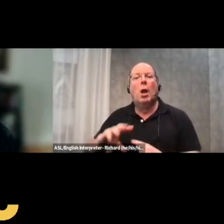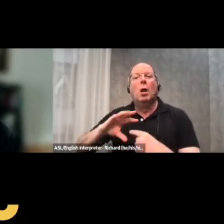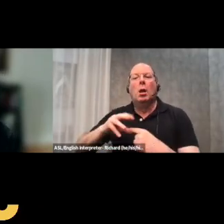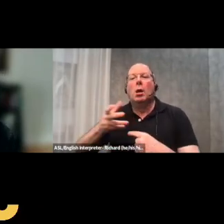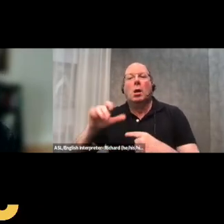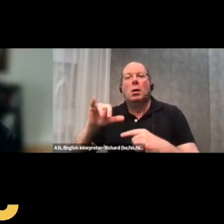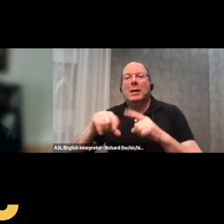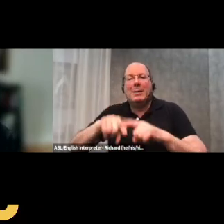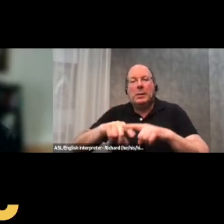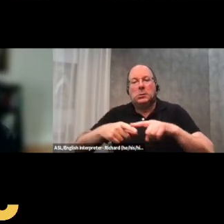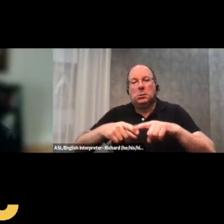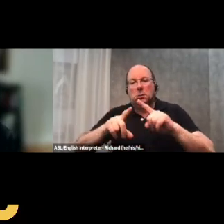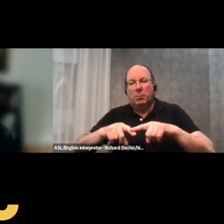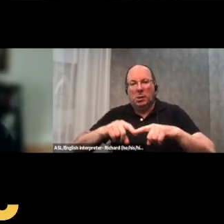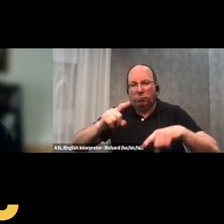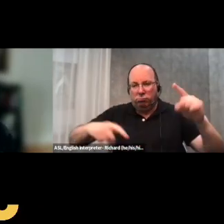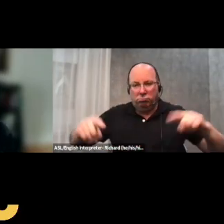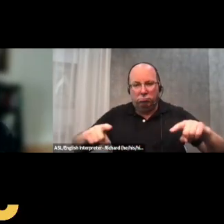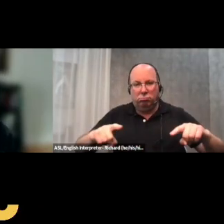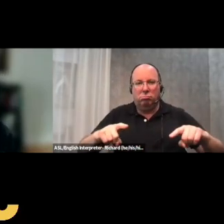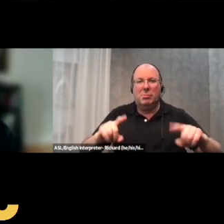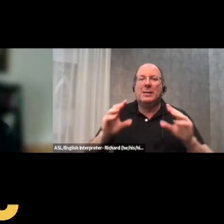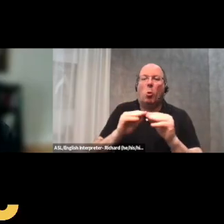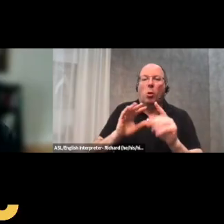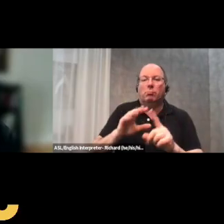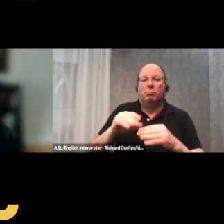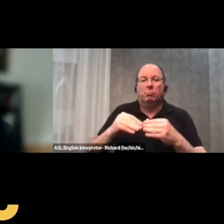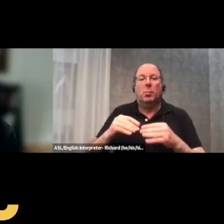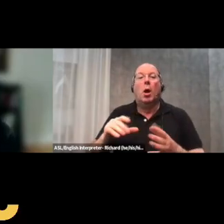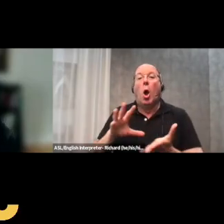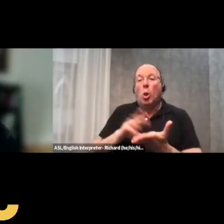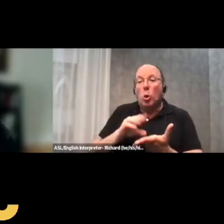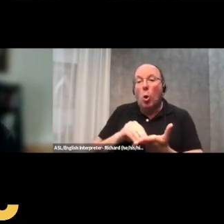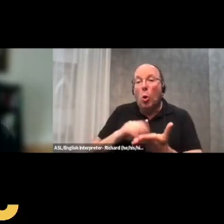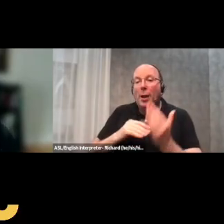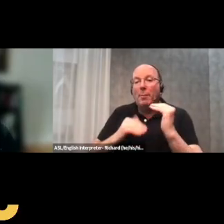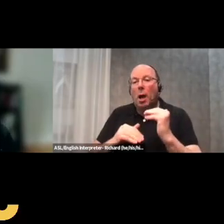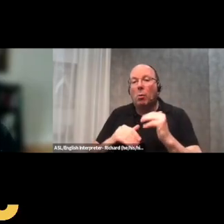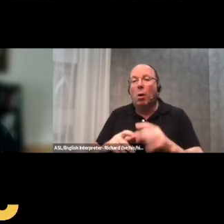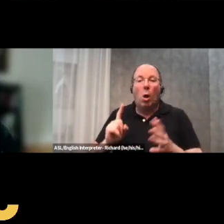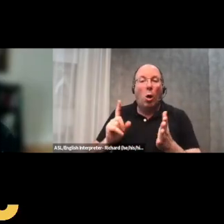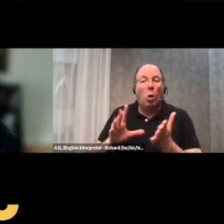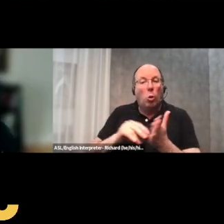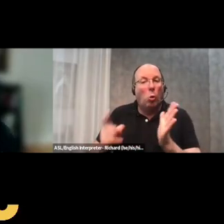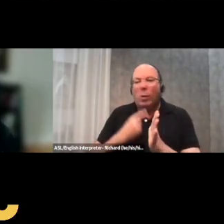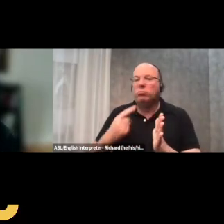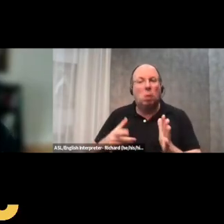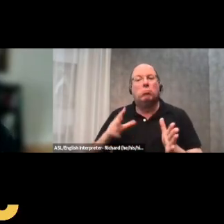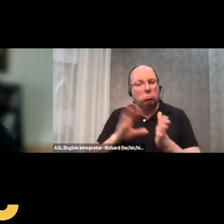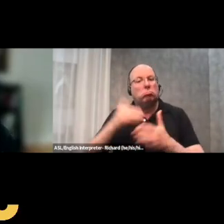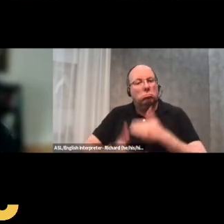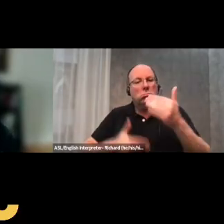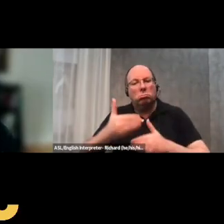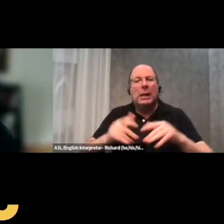because it's dependent on the situation. Learning boundaries is an ongoing process too. It's about trial